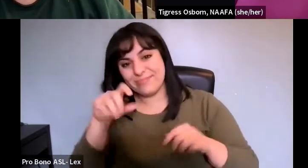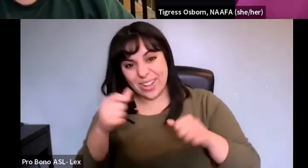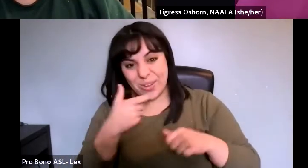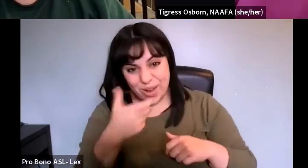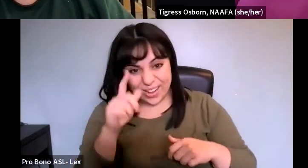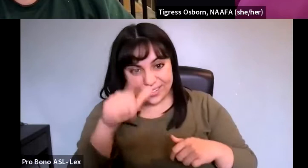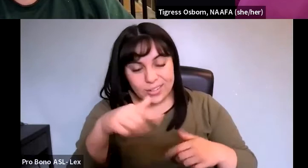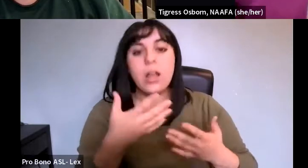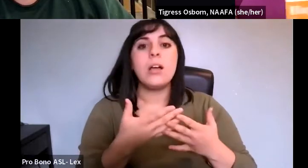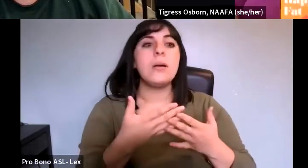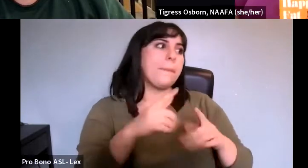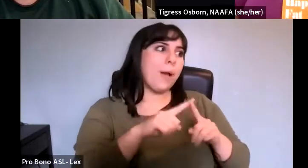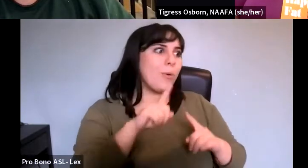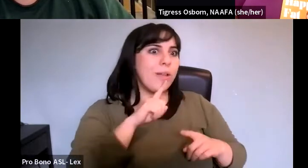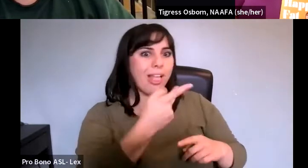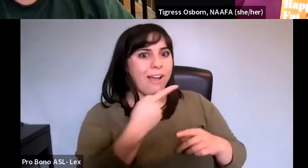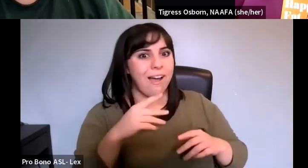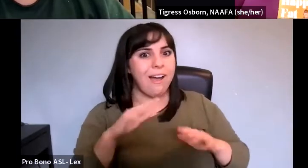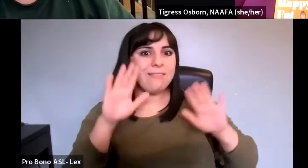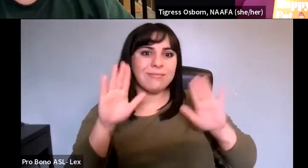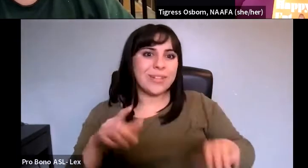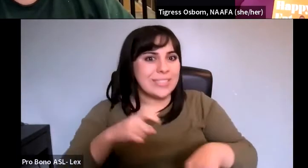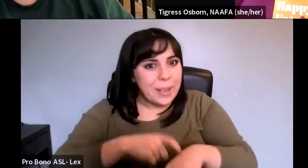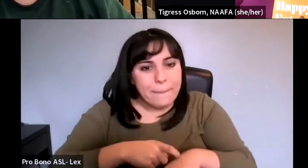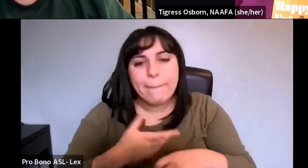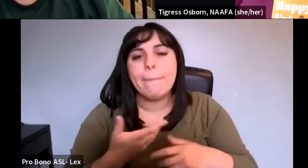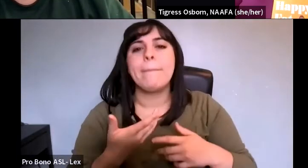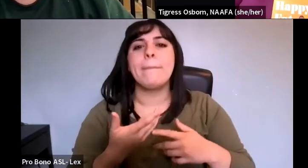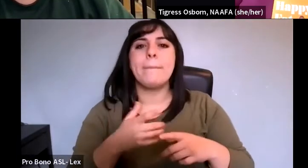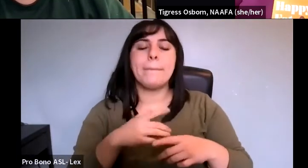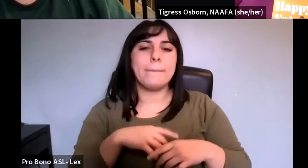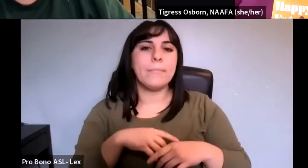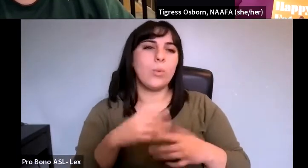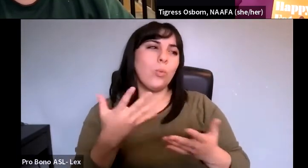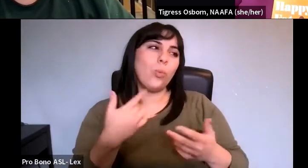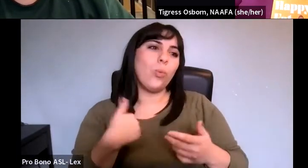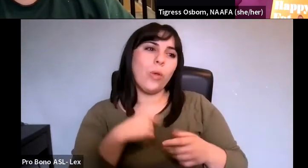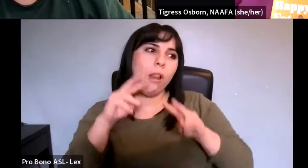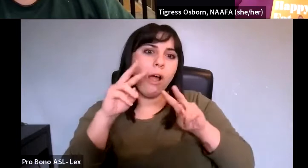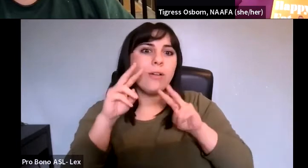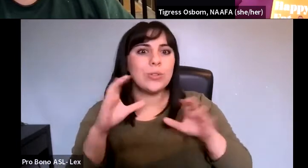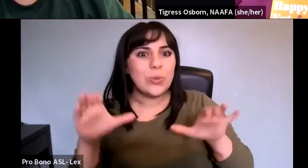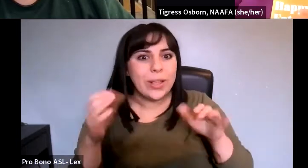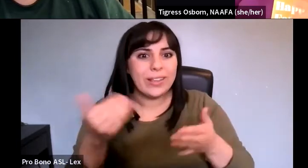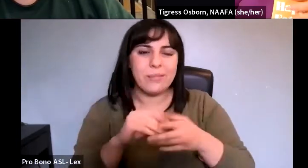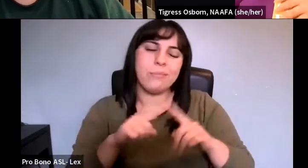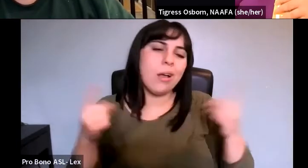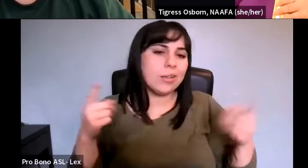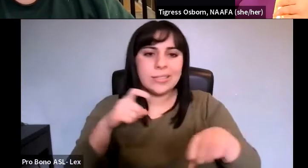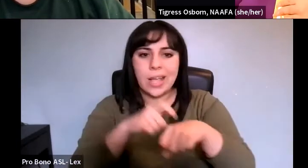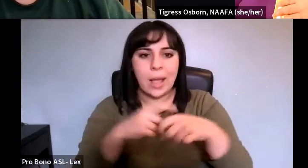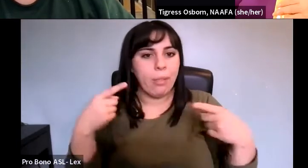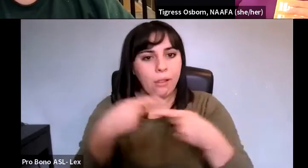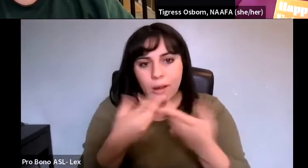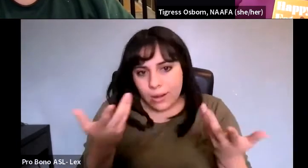And we had such a great time. So we were just really looking forward to do it again, but it was, you know, as things are sometimes hard to coordinate, but here